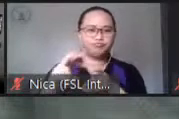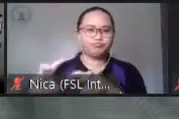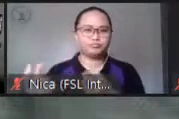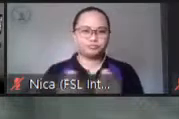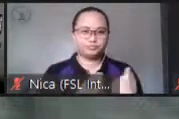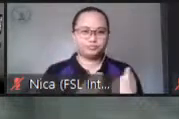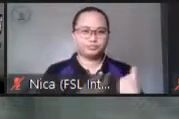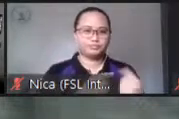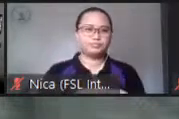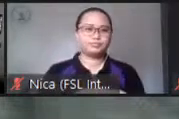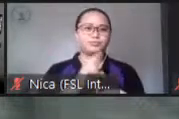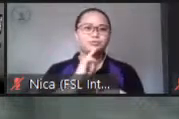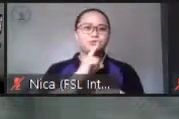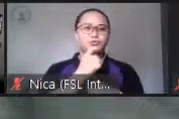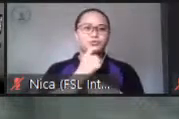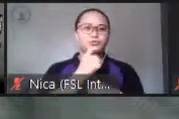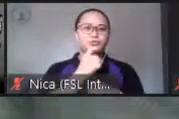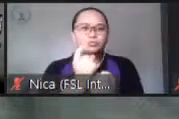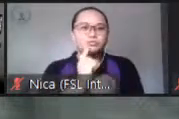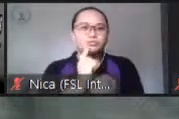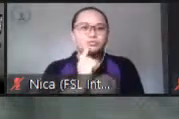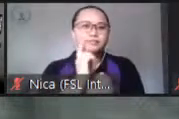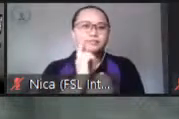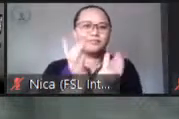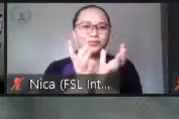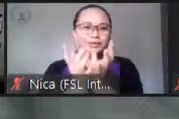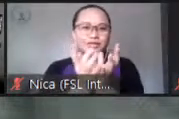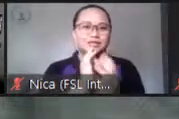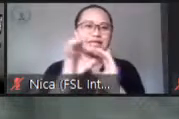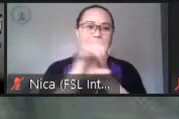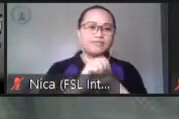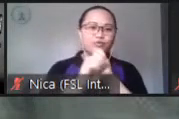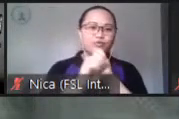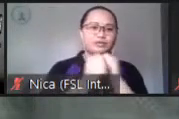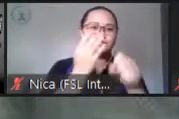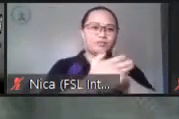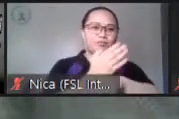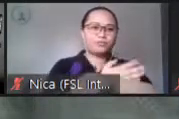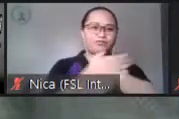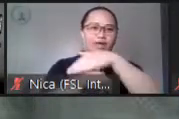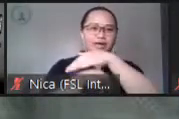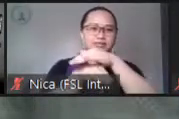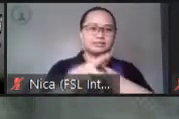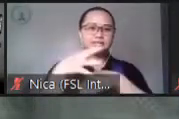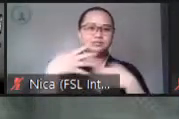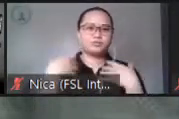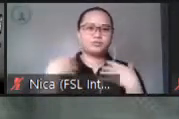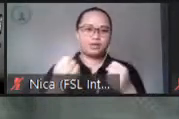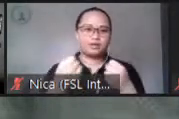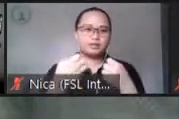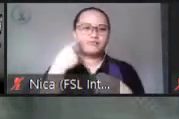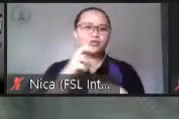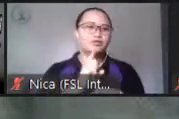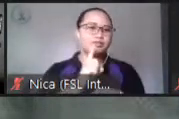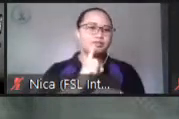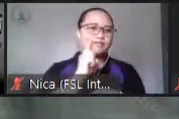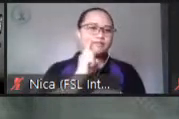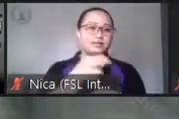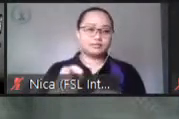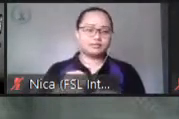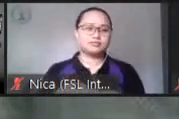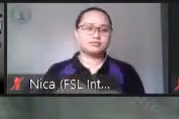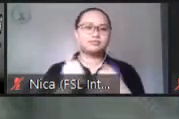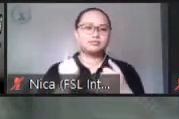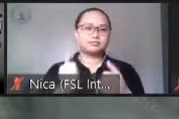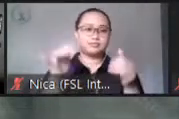an ally of the deaf community and an advocate for the improvement of access to healthcare for the deaf and hard of hearing. Now, without further ado, I would like